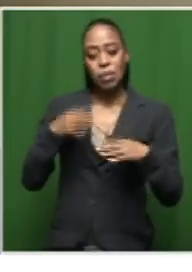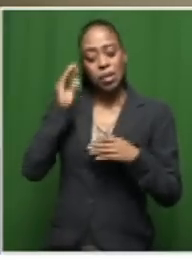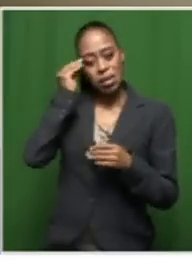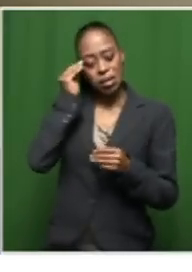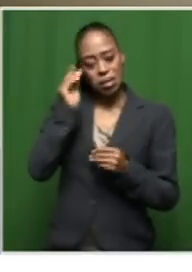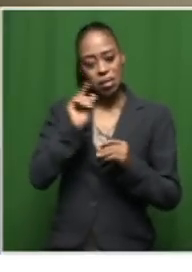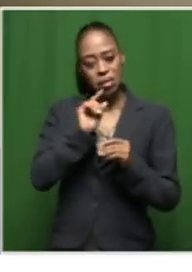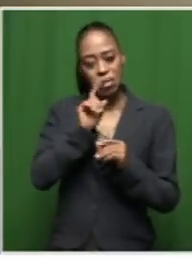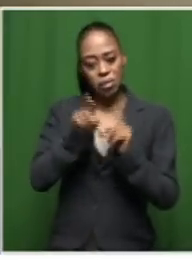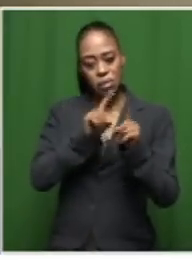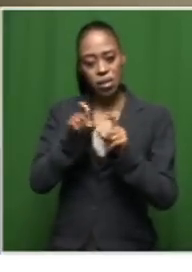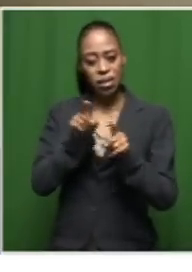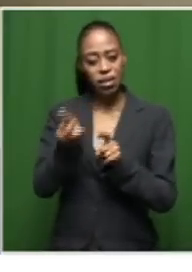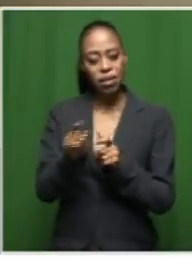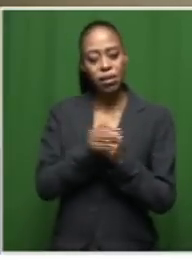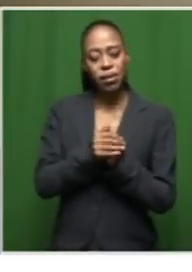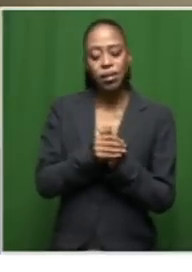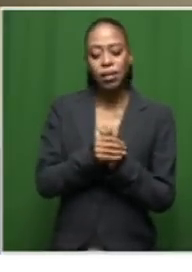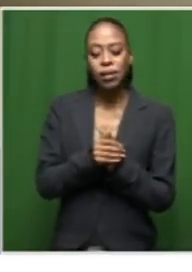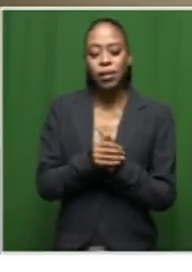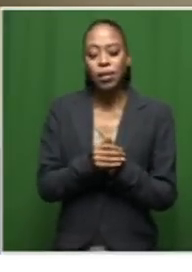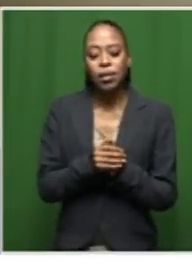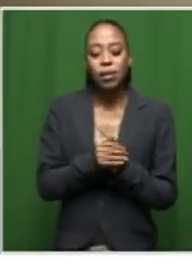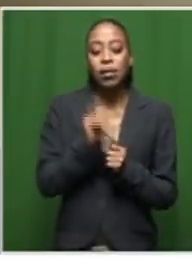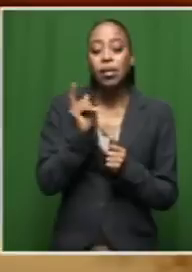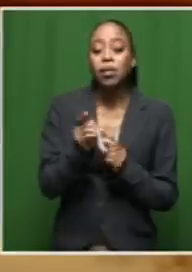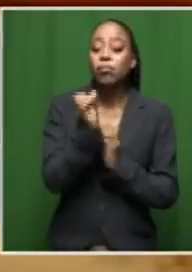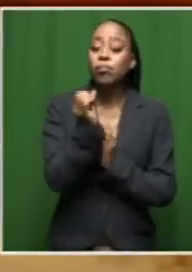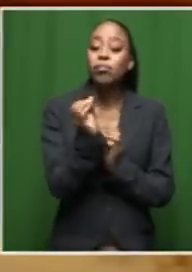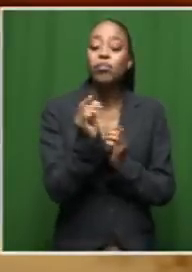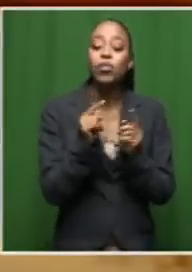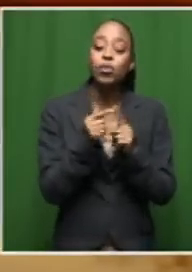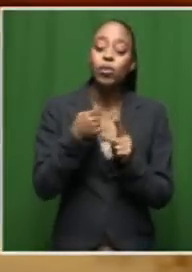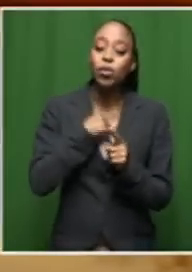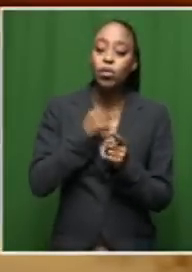conversation. Pension fund adjudicator Muvhango Lukhaimane talking to us about